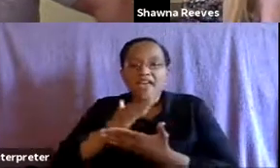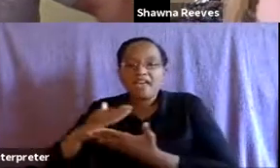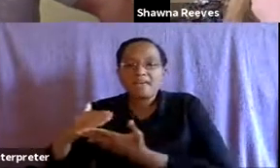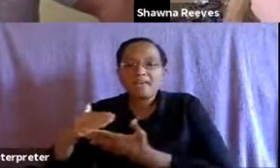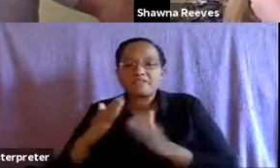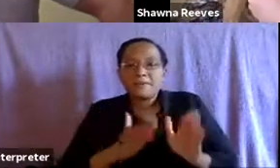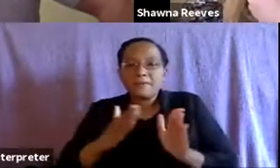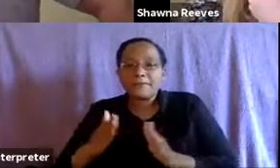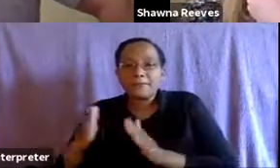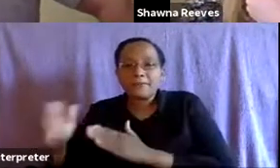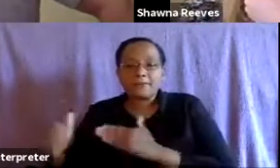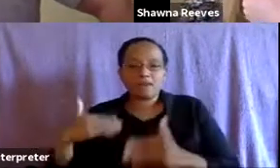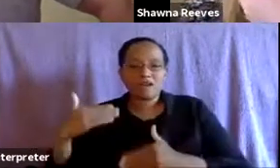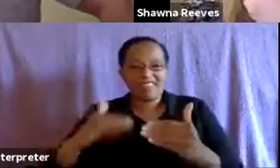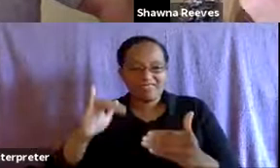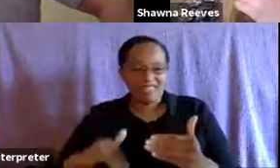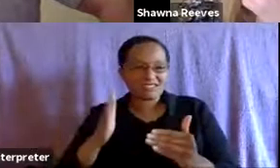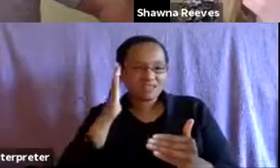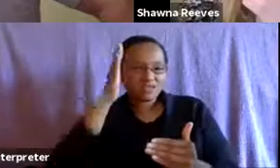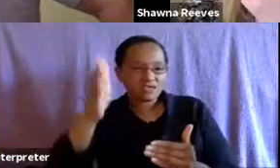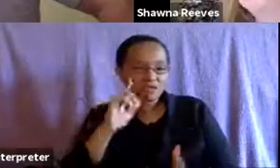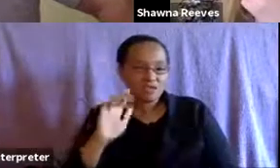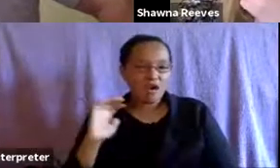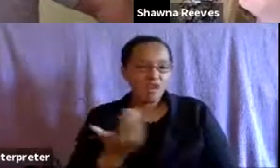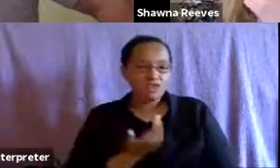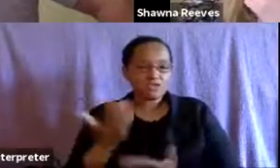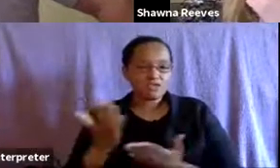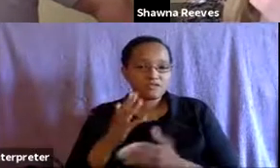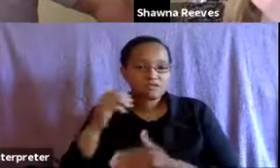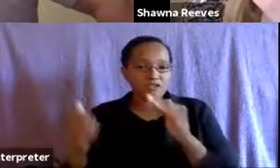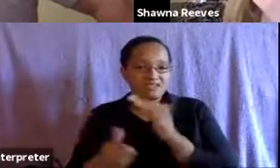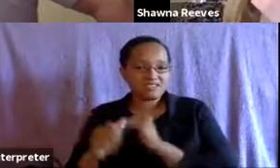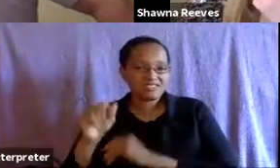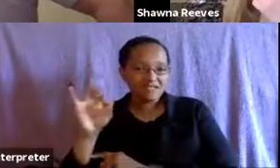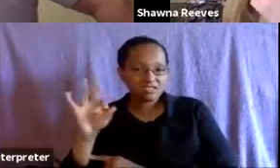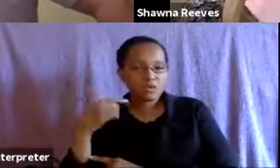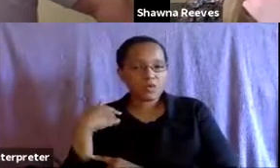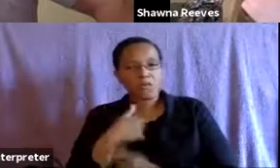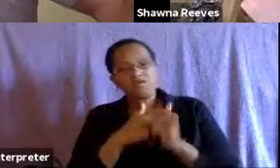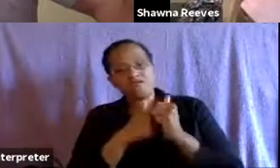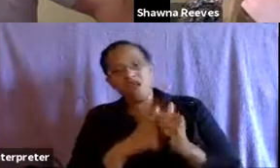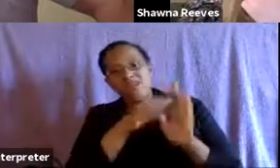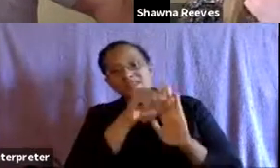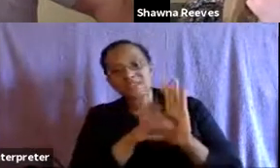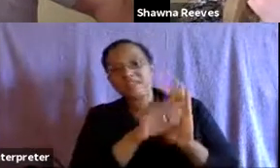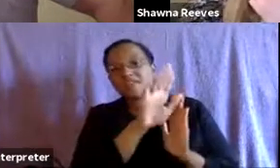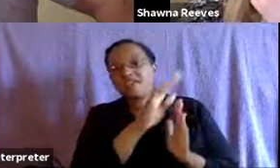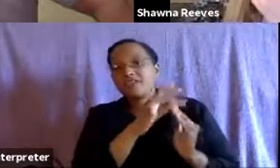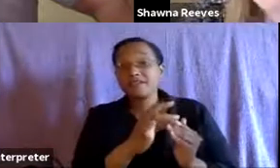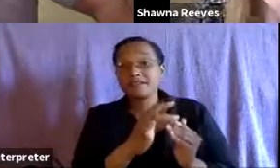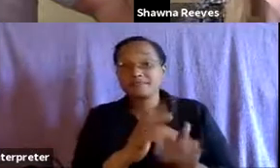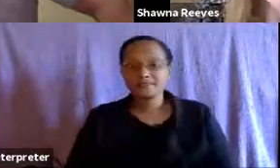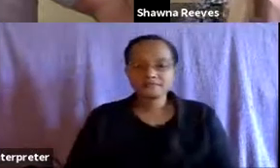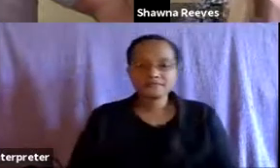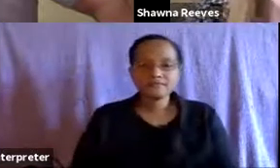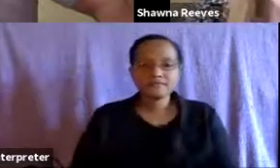the inconsistencies in testing, not only once, but twice, retesting and the whole thing. So if Ombudsmen get tested, it's